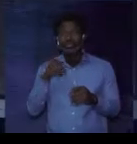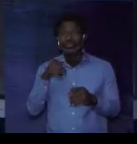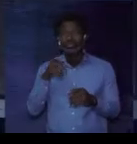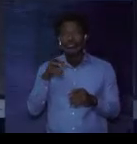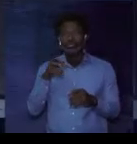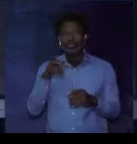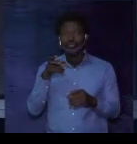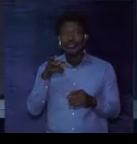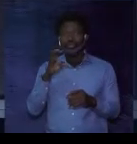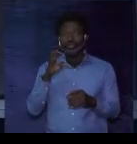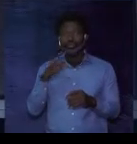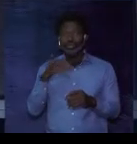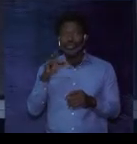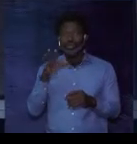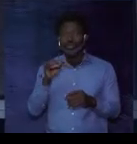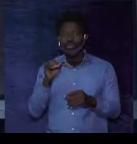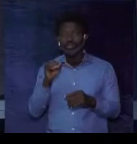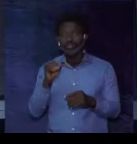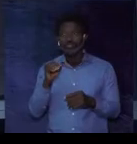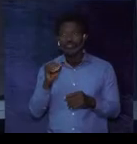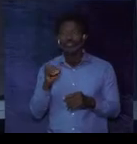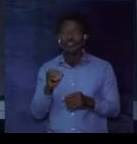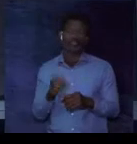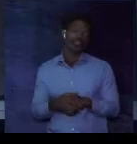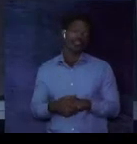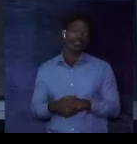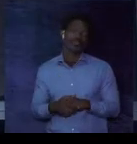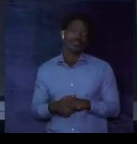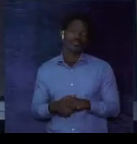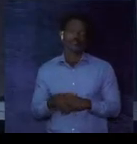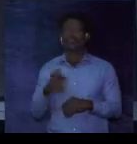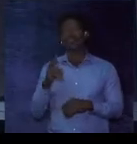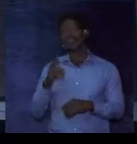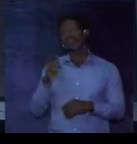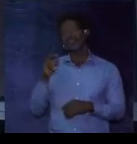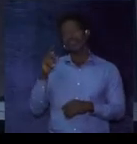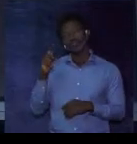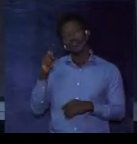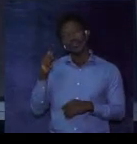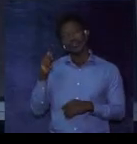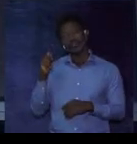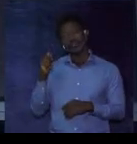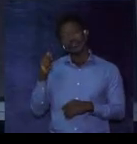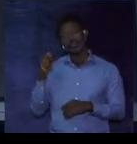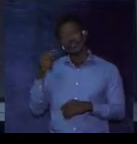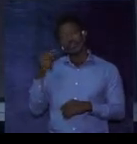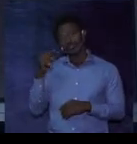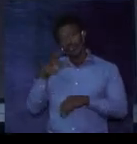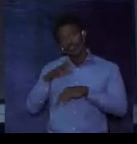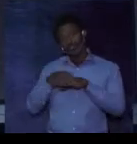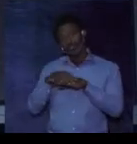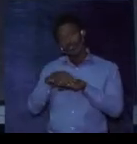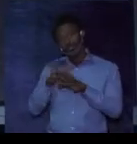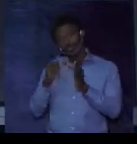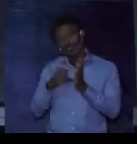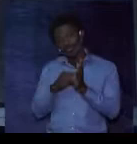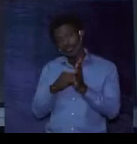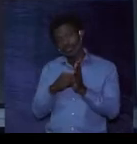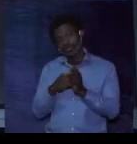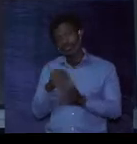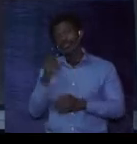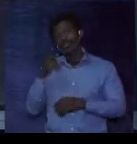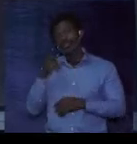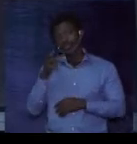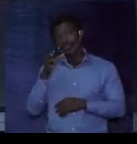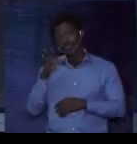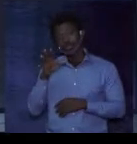250, then you have 32. But you don't say 250 and 32. This is not ordinary 250, it